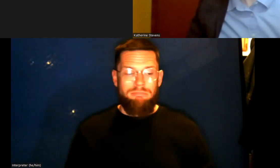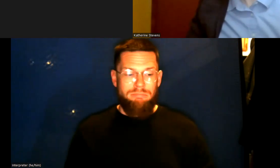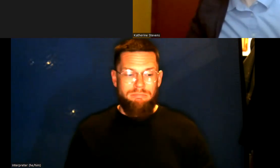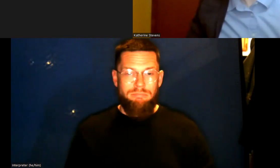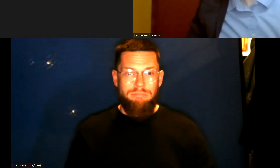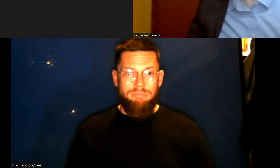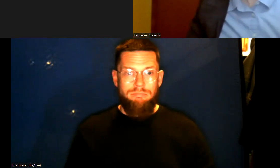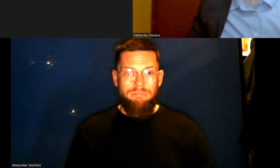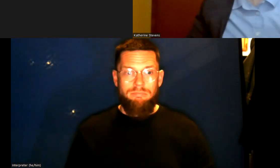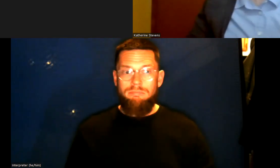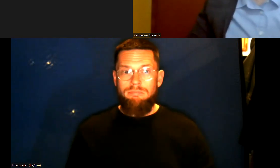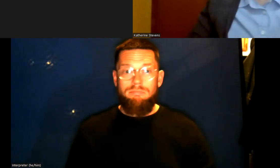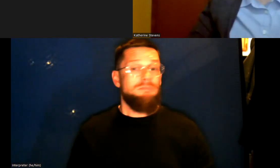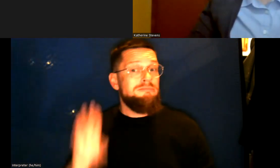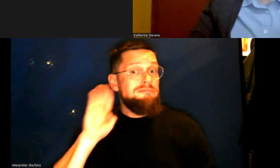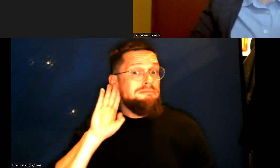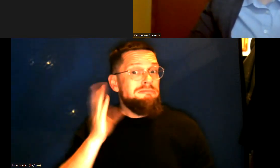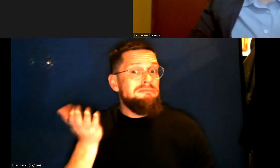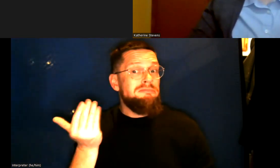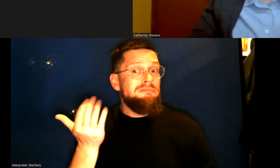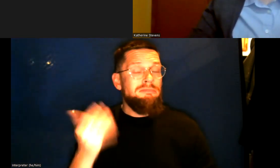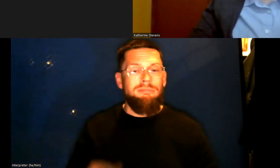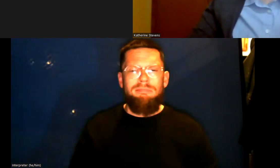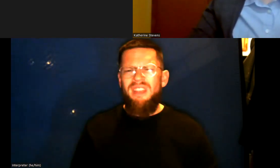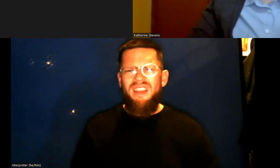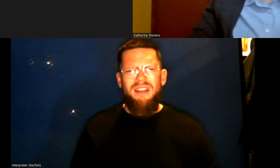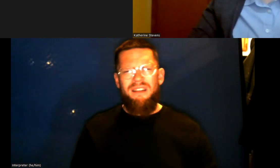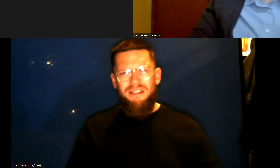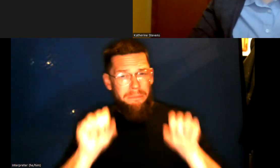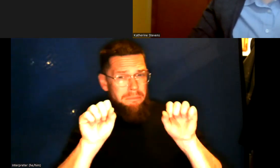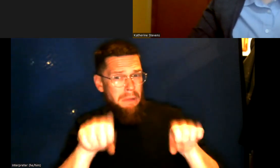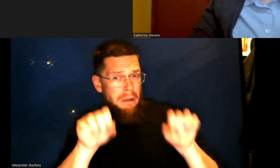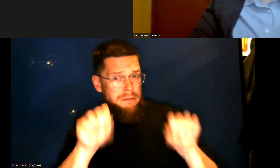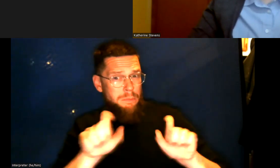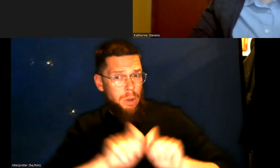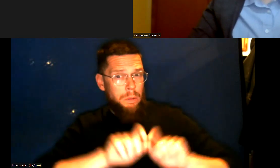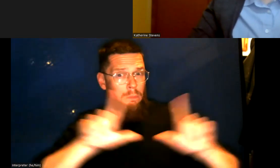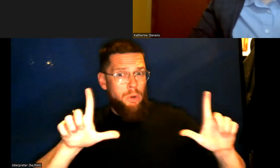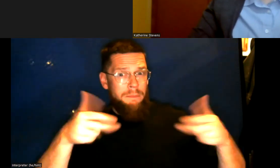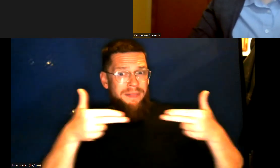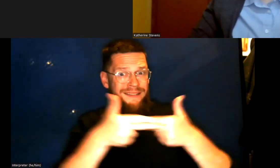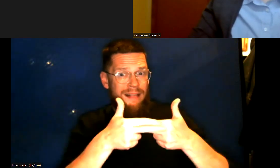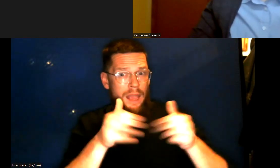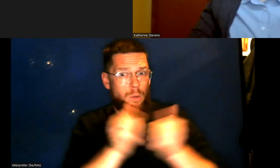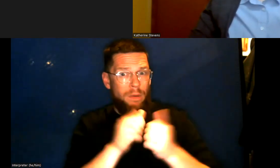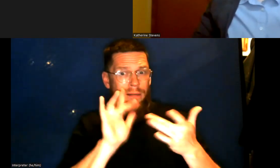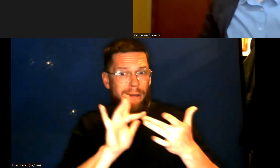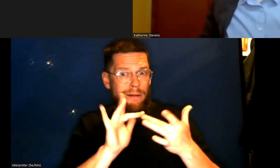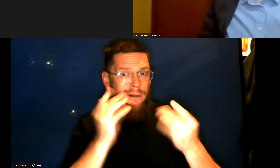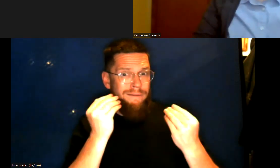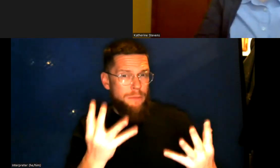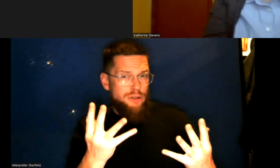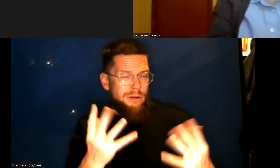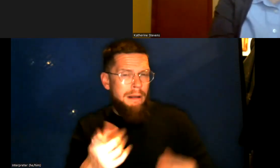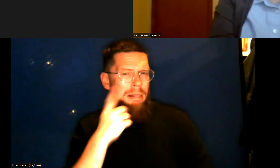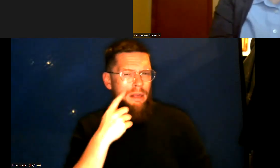And I see a question in the chat. Oh, yeah, go ahead. Is it possible to put up the slide with the contact information? There were 3 or 4